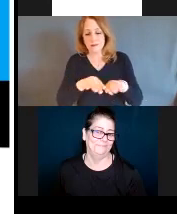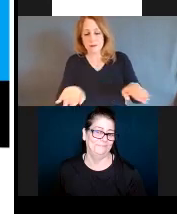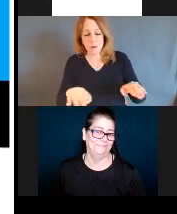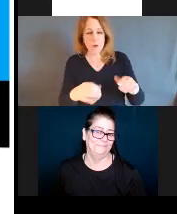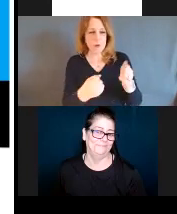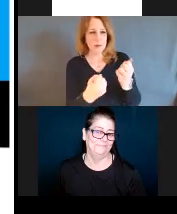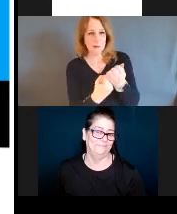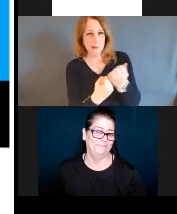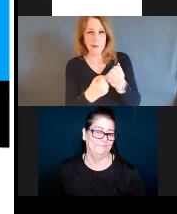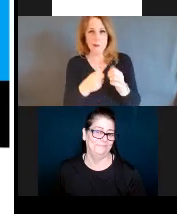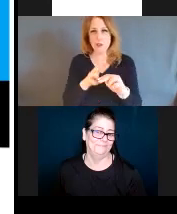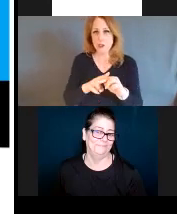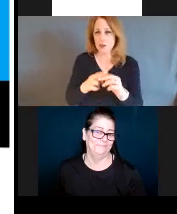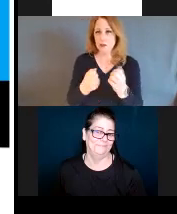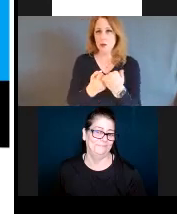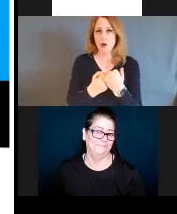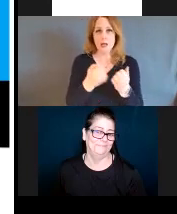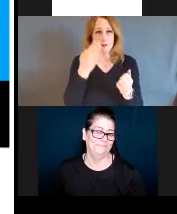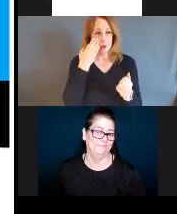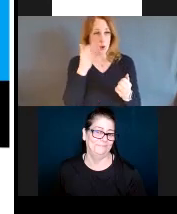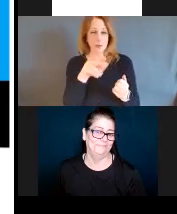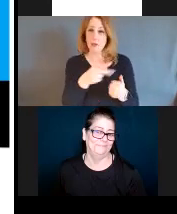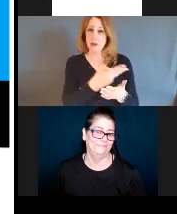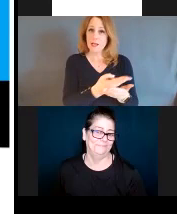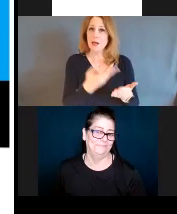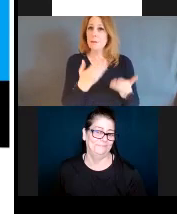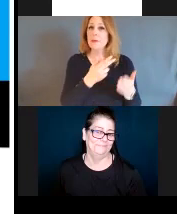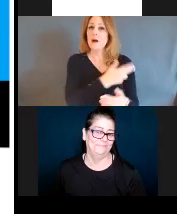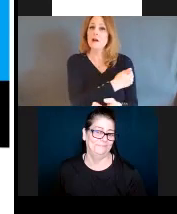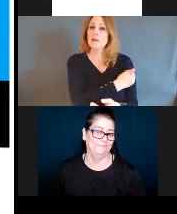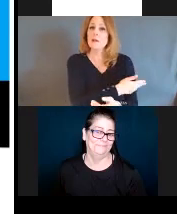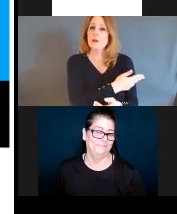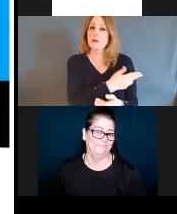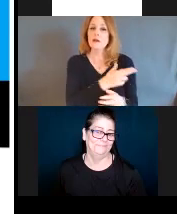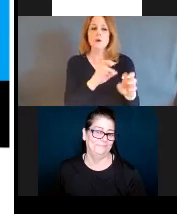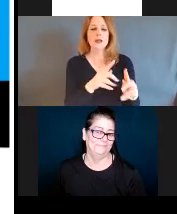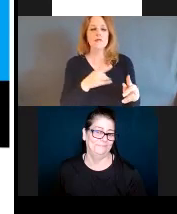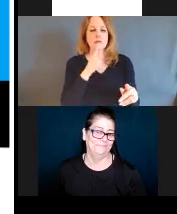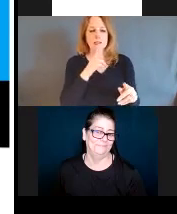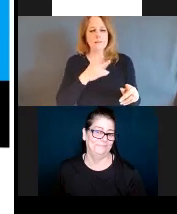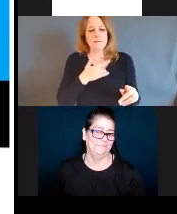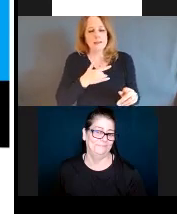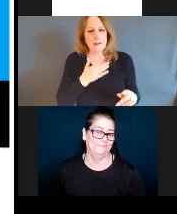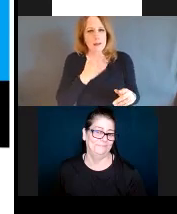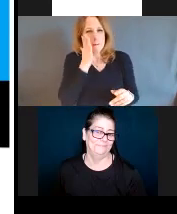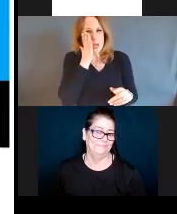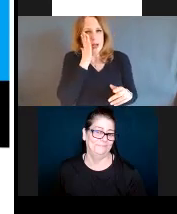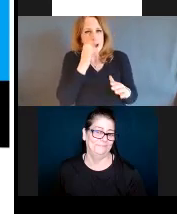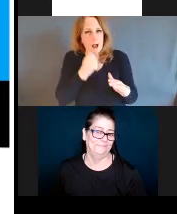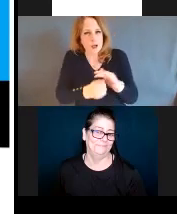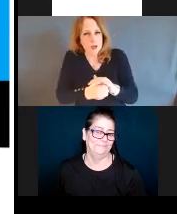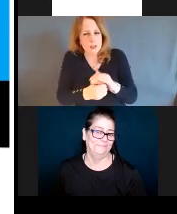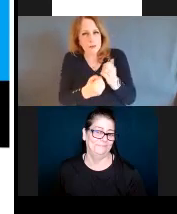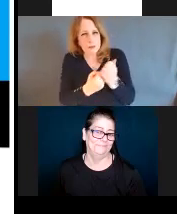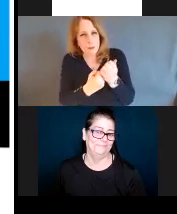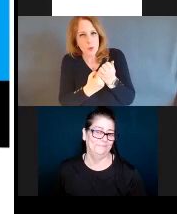for whatever reason, and you know this. So this could be in a hospital. They could feel the bed support them. Really start to feel start to talk about